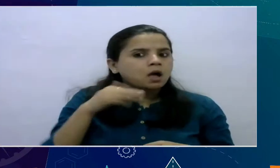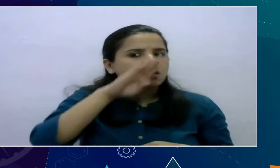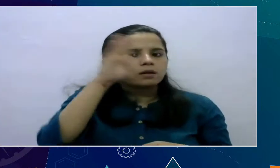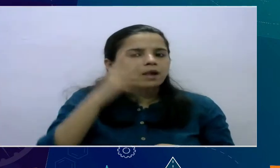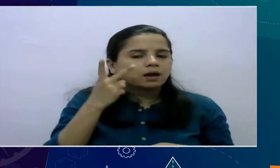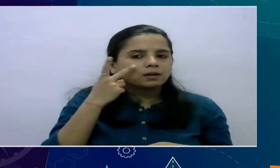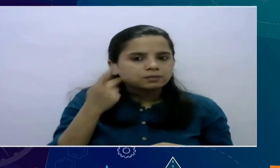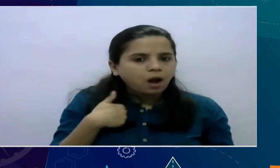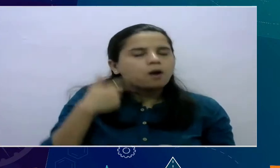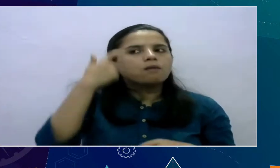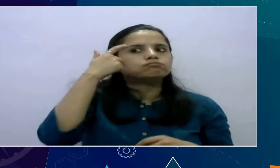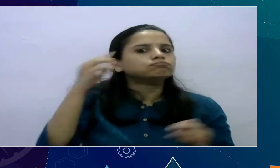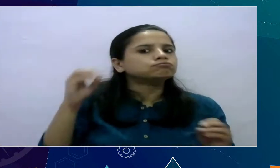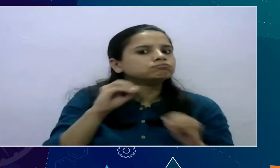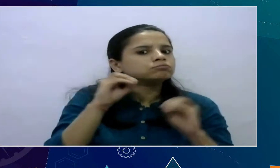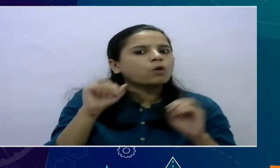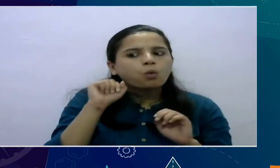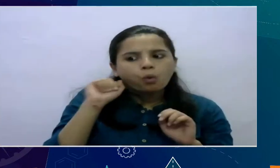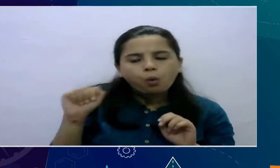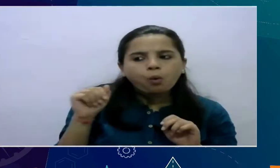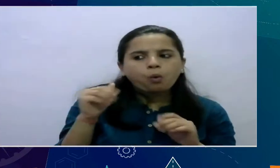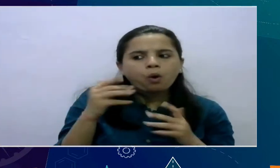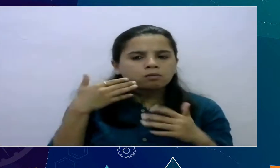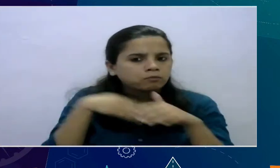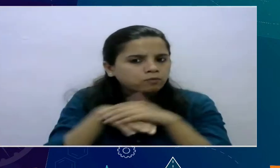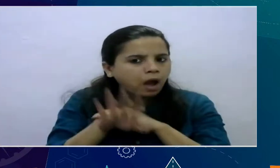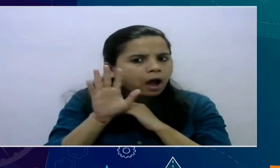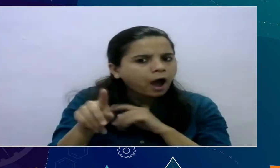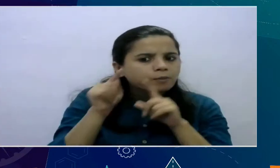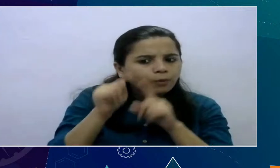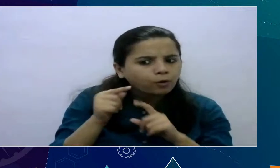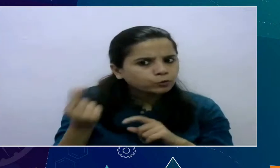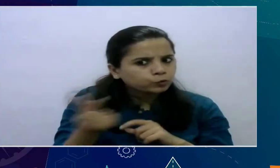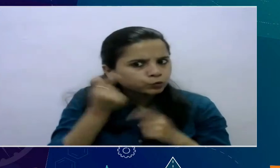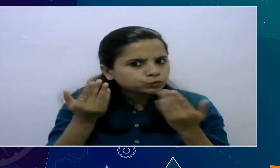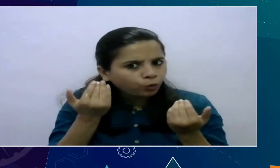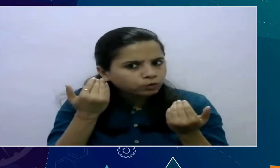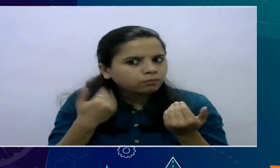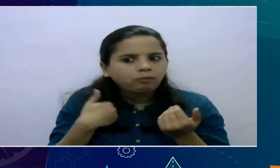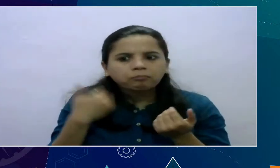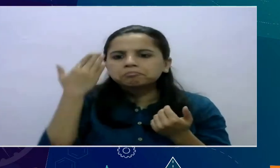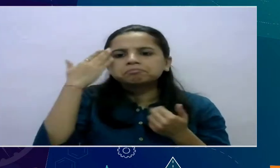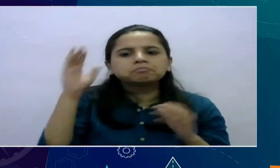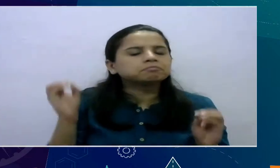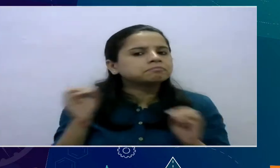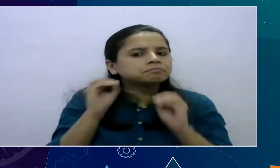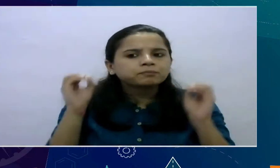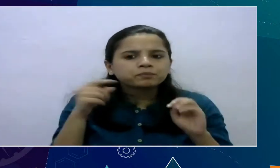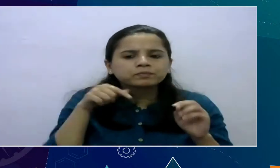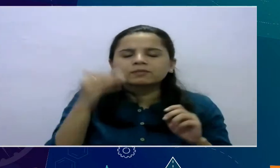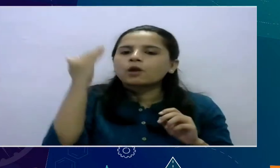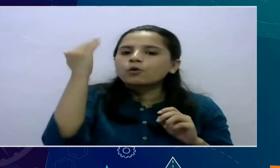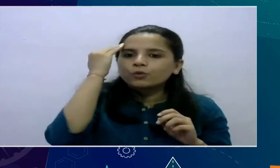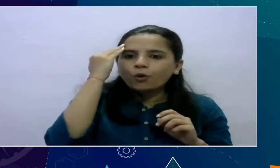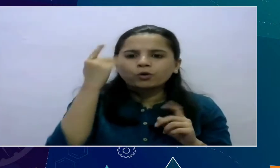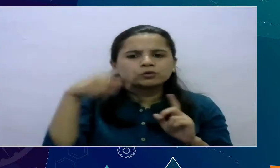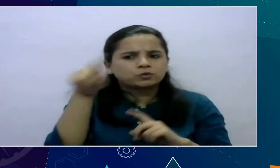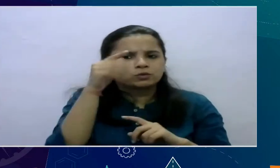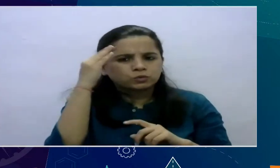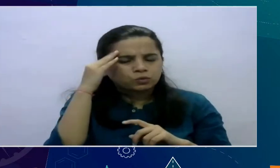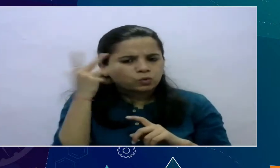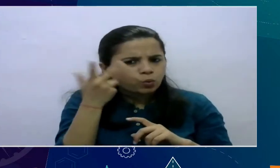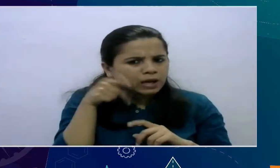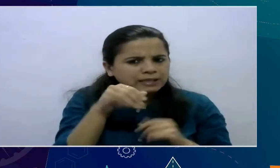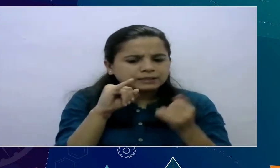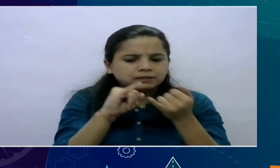to analyze their properties in this manner. We all knew it. When you see that knowledge of suspension